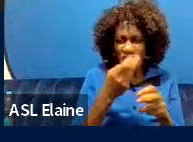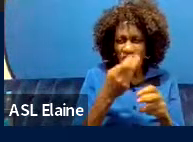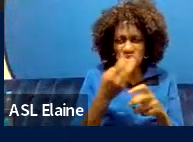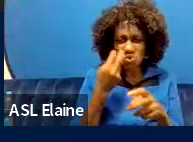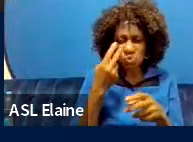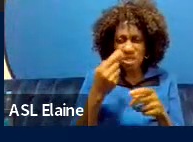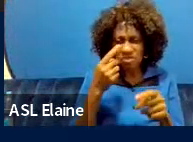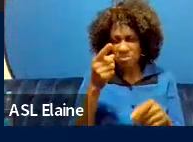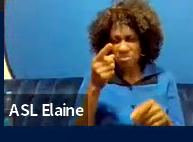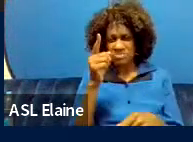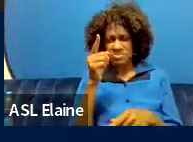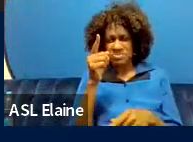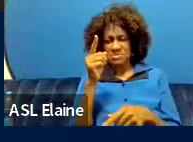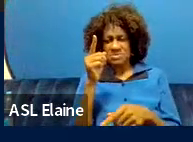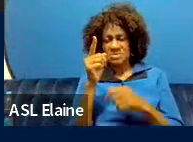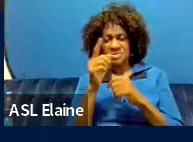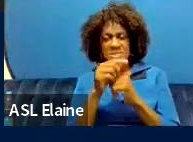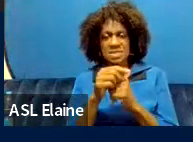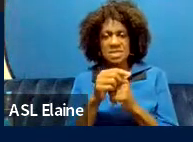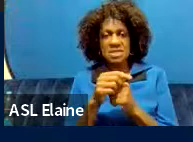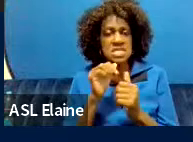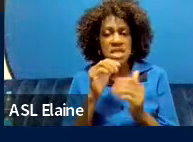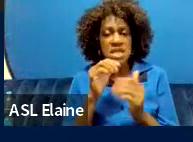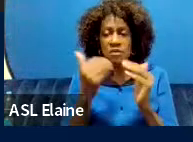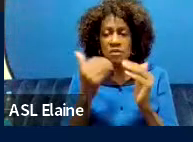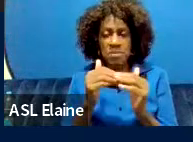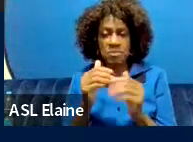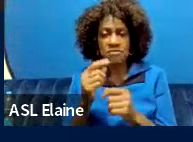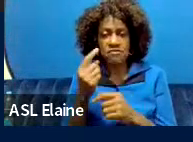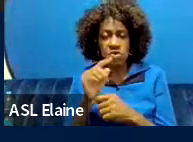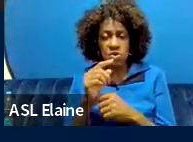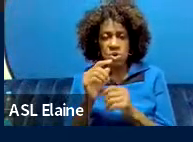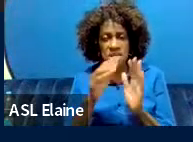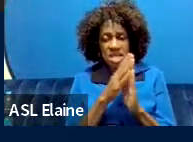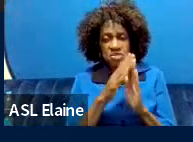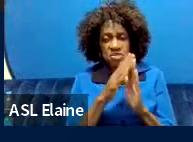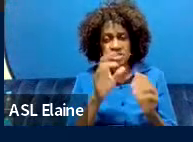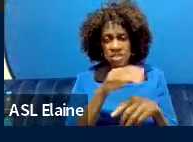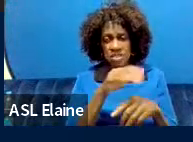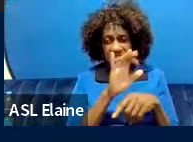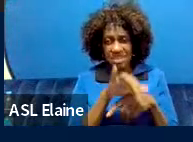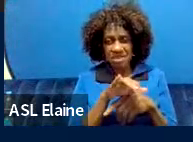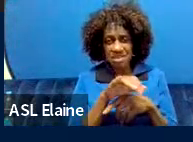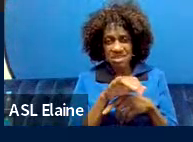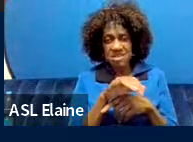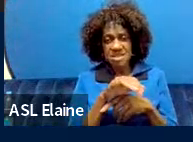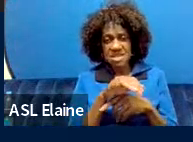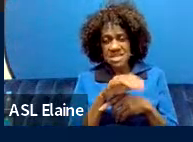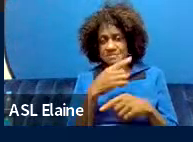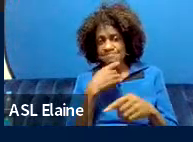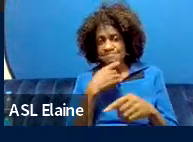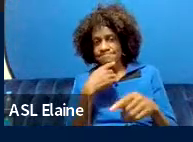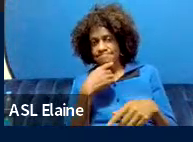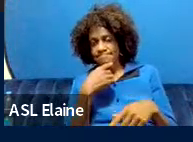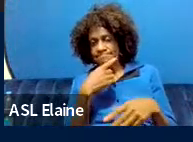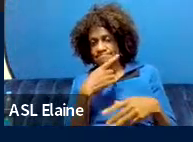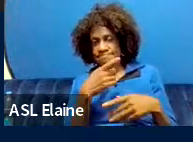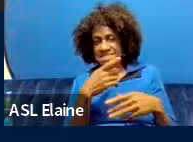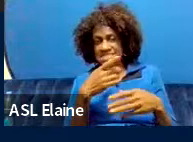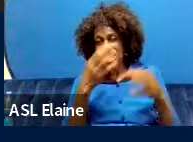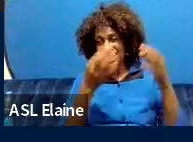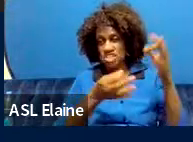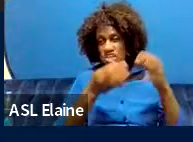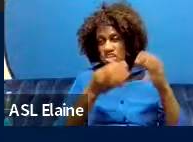distance. There's not a minimum level of contrast specified in the standards. It is a judgment call, but the